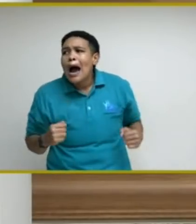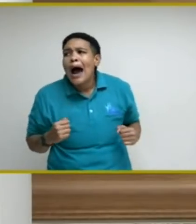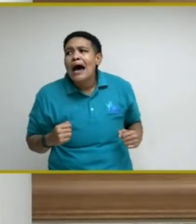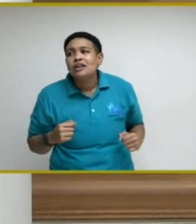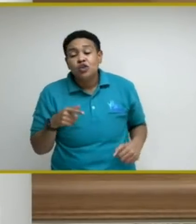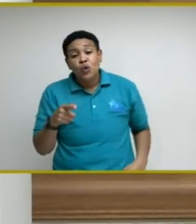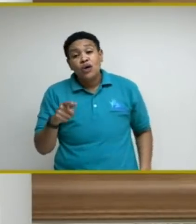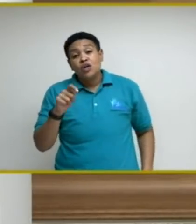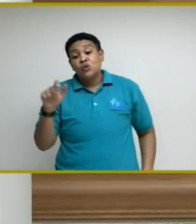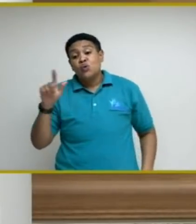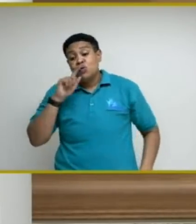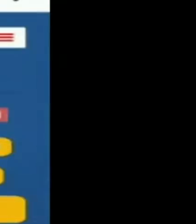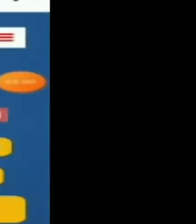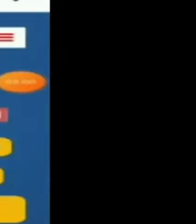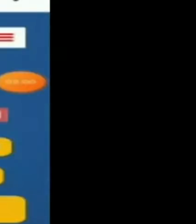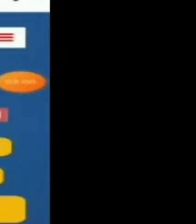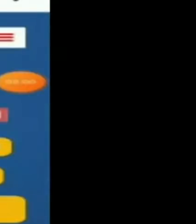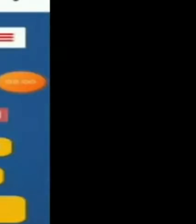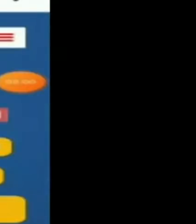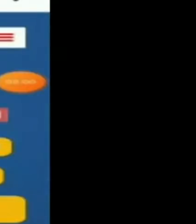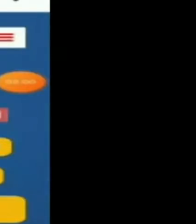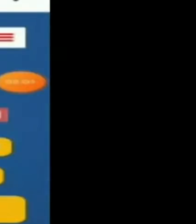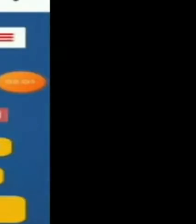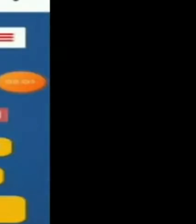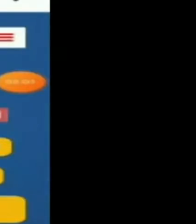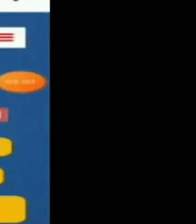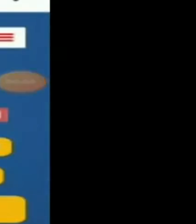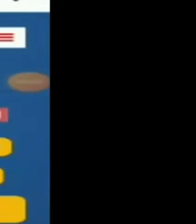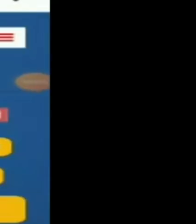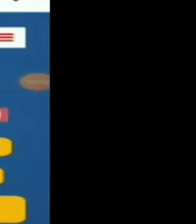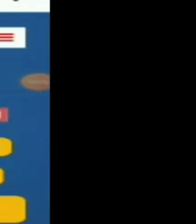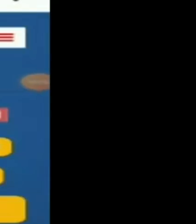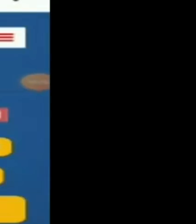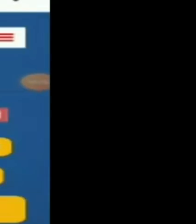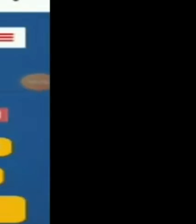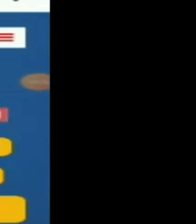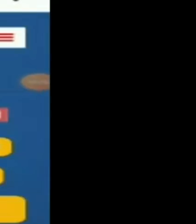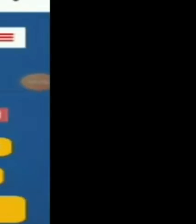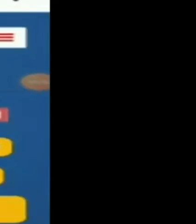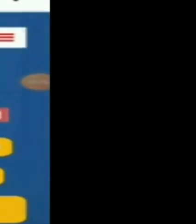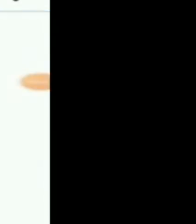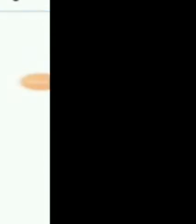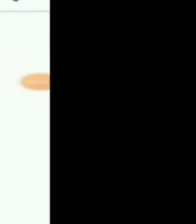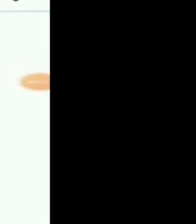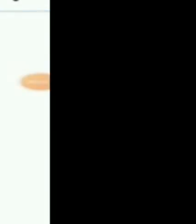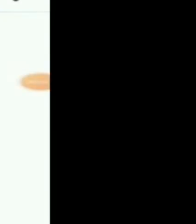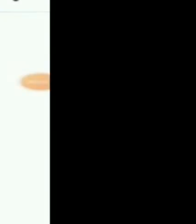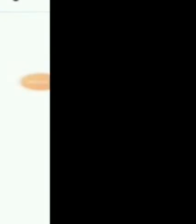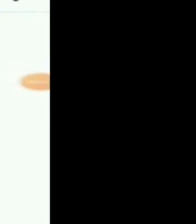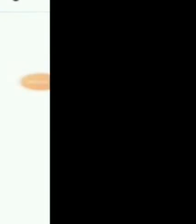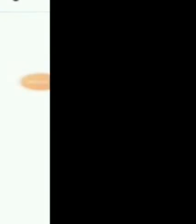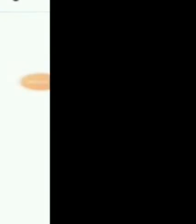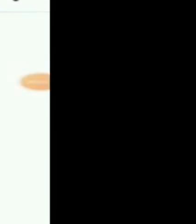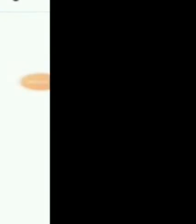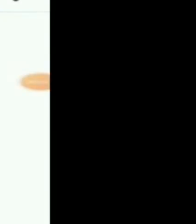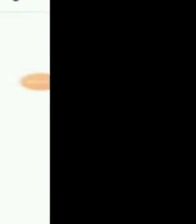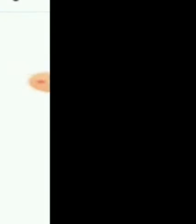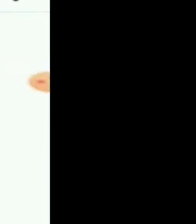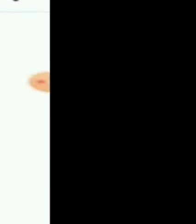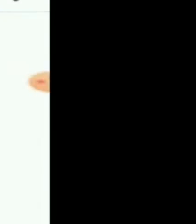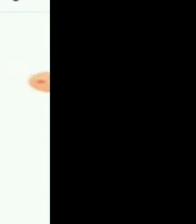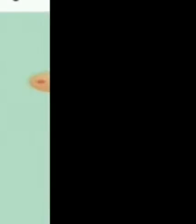to provide data to determine the demand, the geographic distribution of those requesting a home